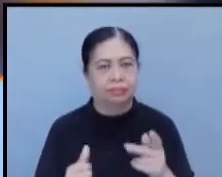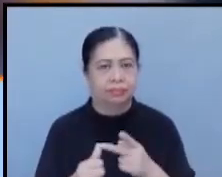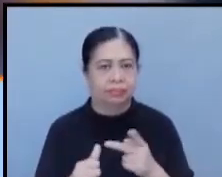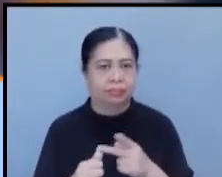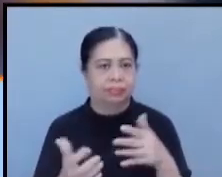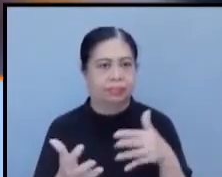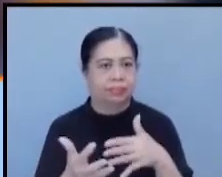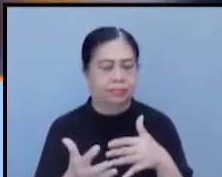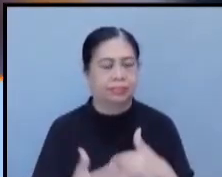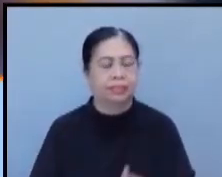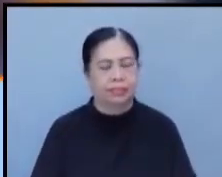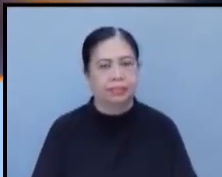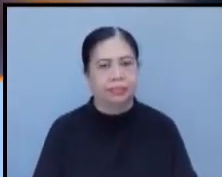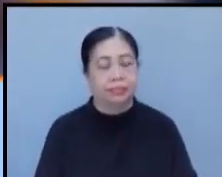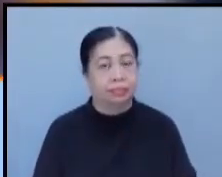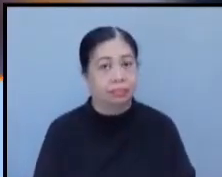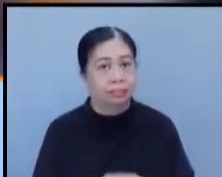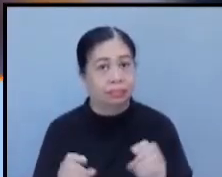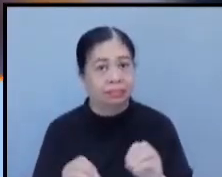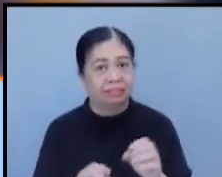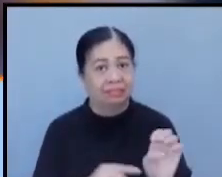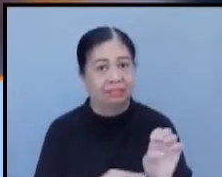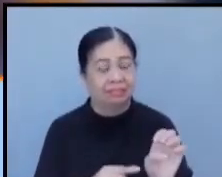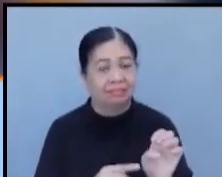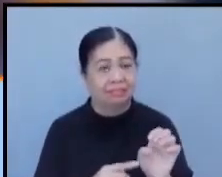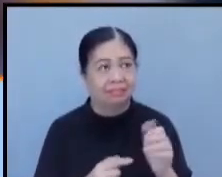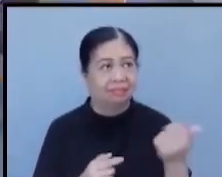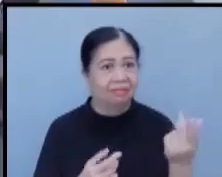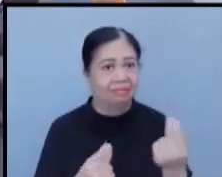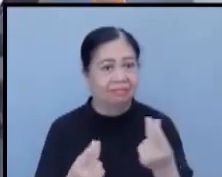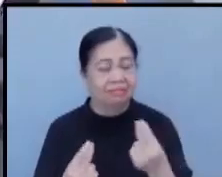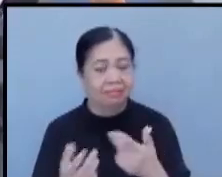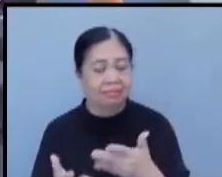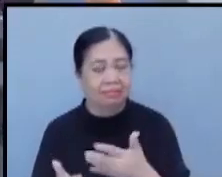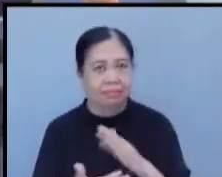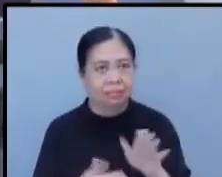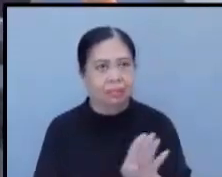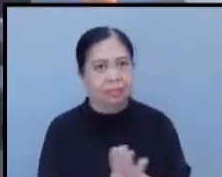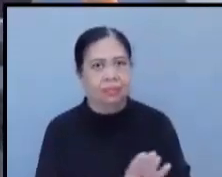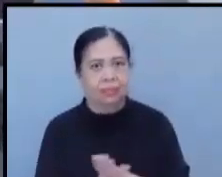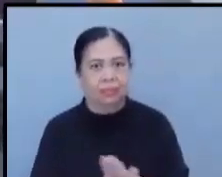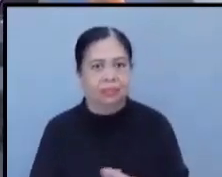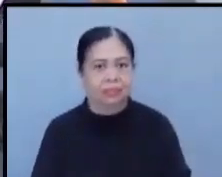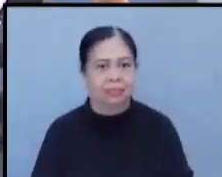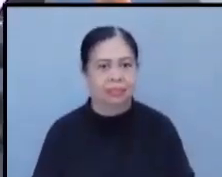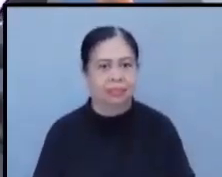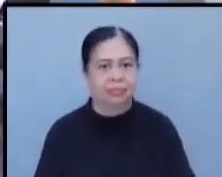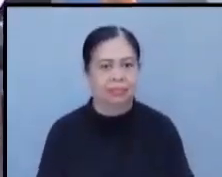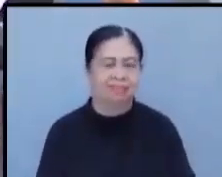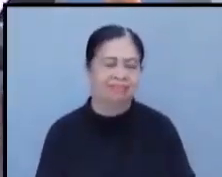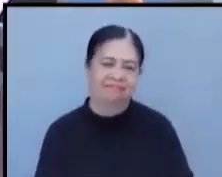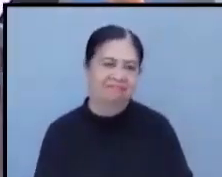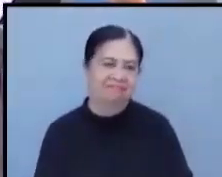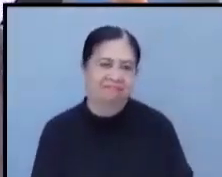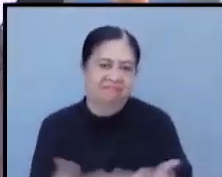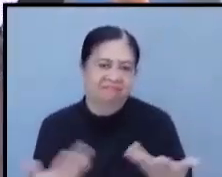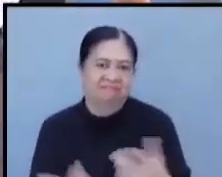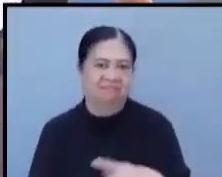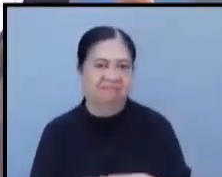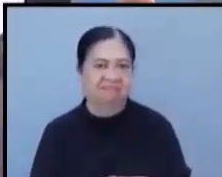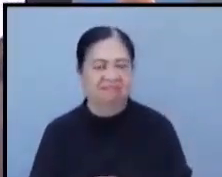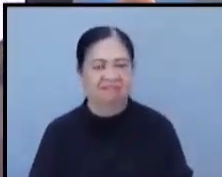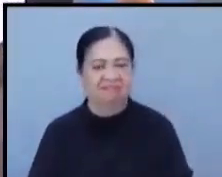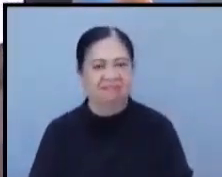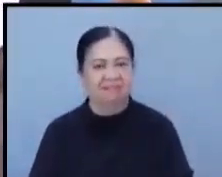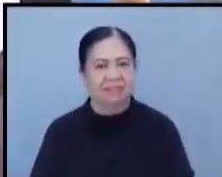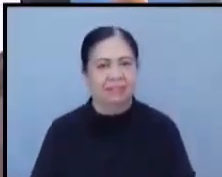Oh, gosh. Pero wala ka na sigurong extracurricular activities aside from all these activities. Wala na. This far, I know